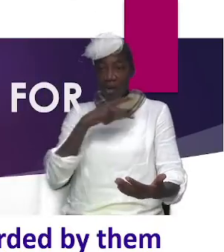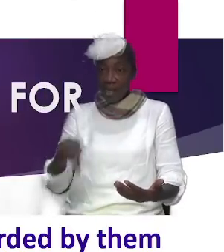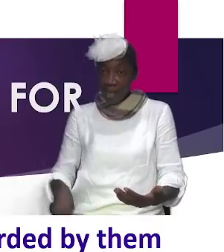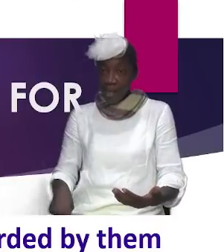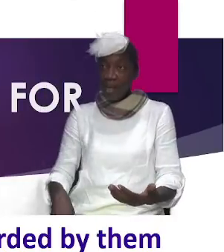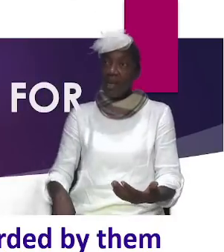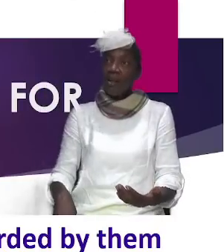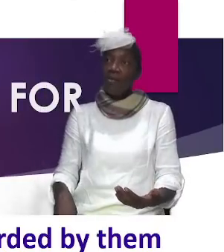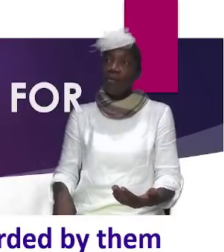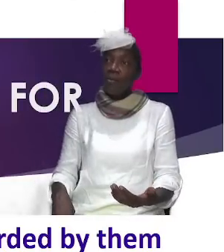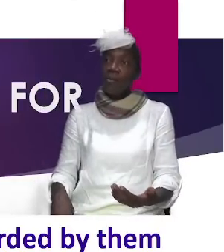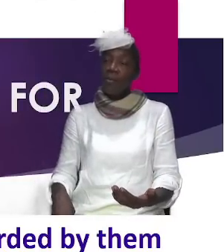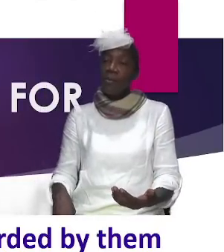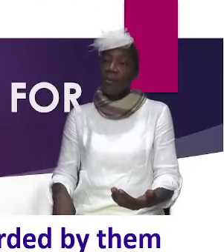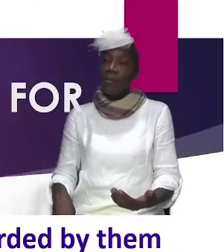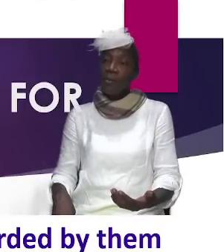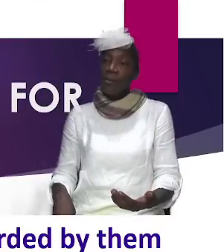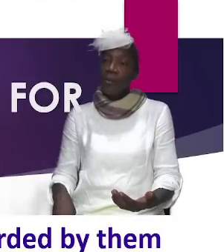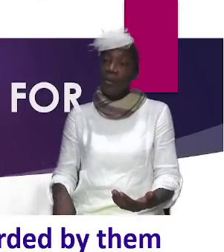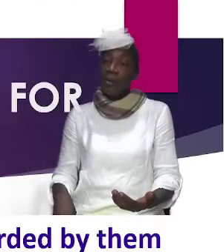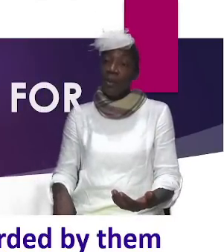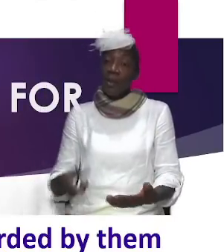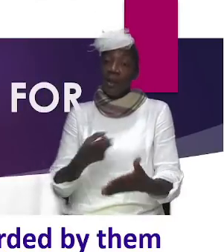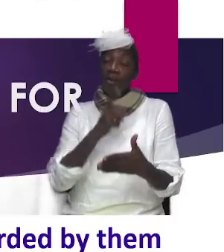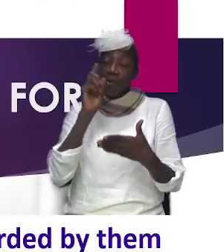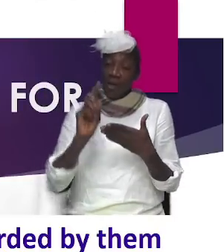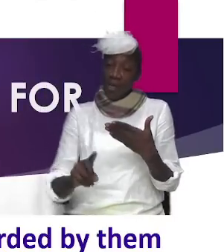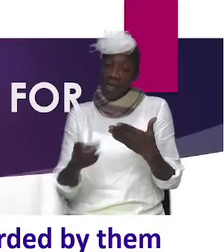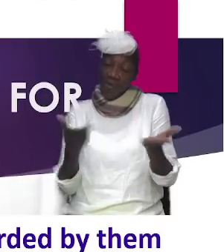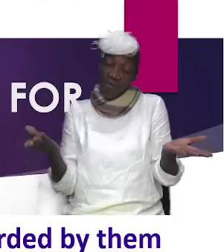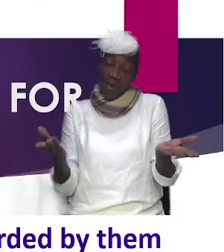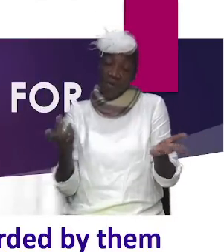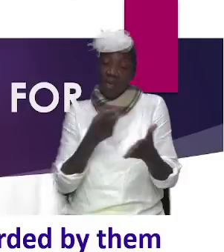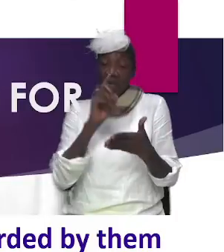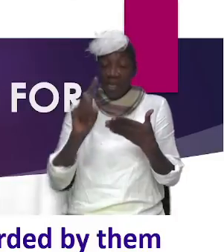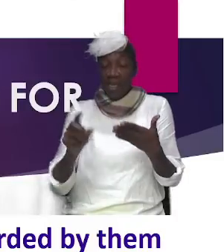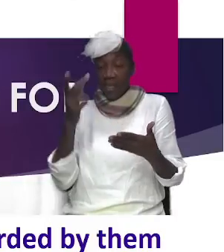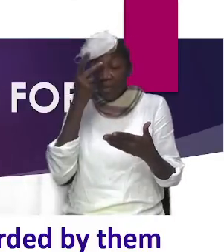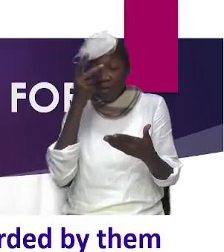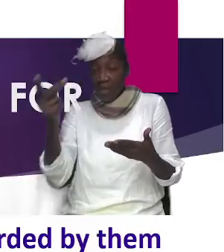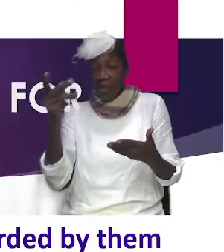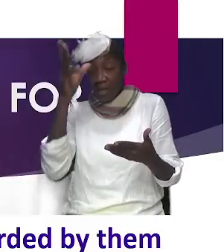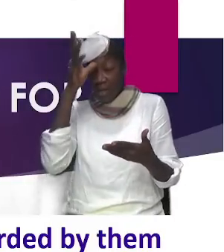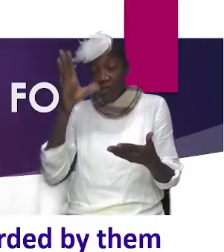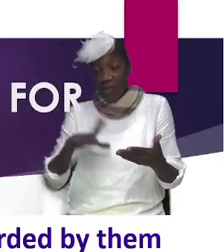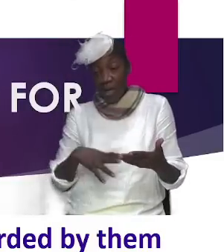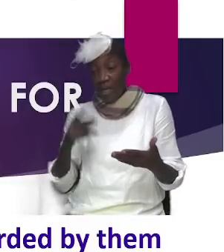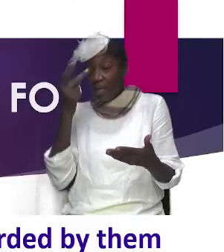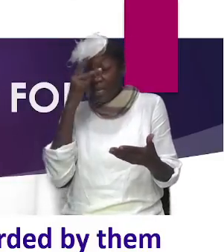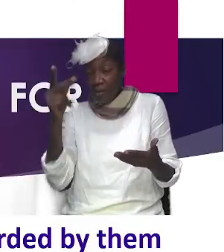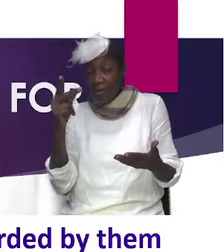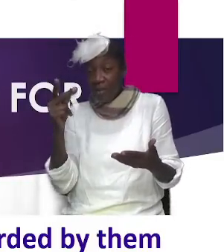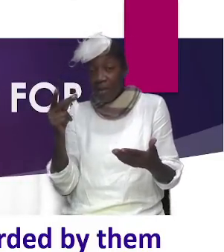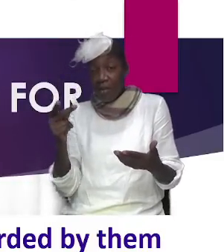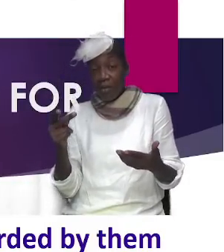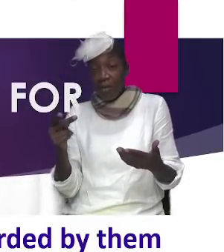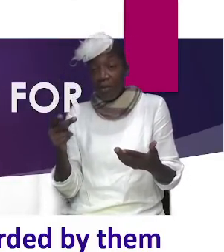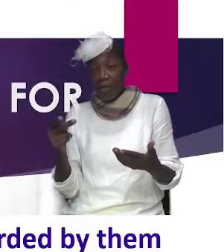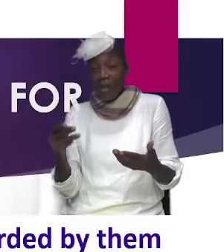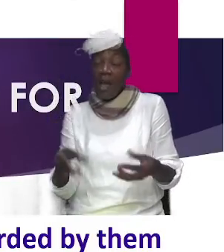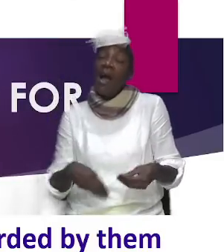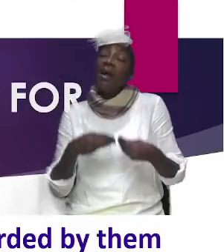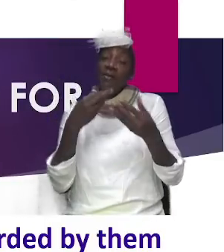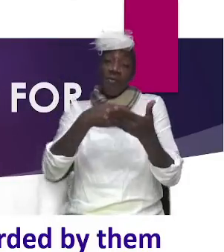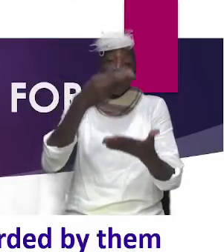Kings. And if we did what we did to be seen of men, they would have seen us already and would have rewarded